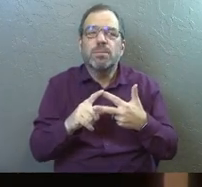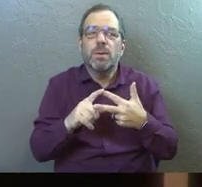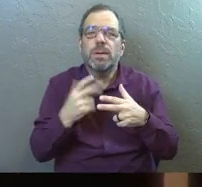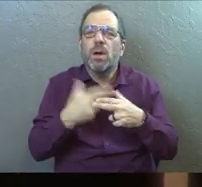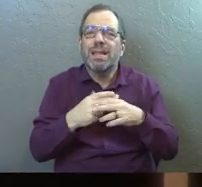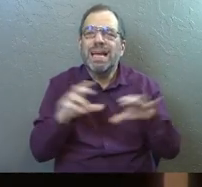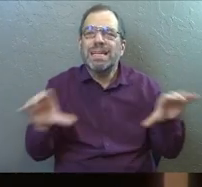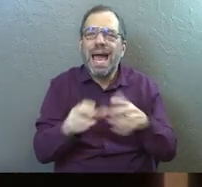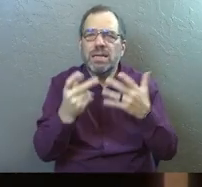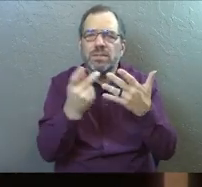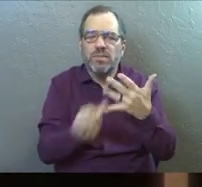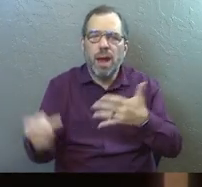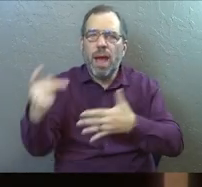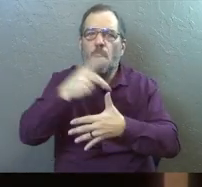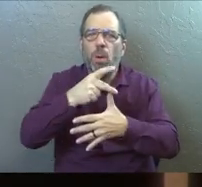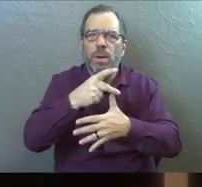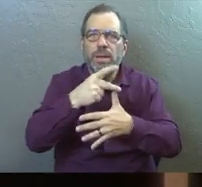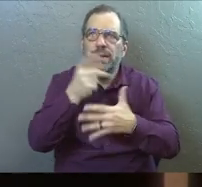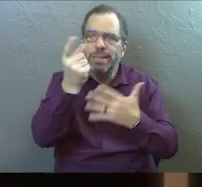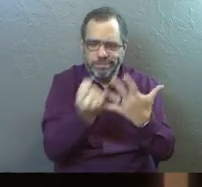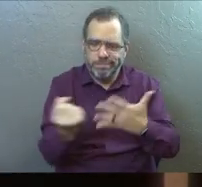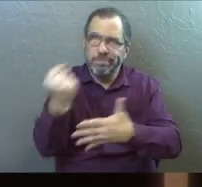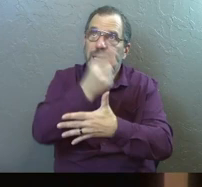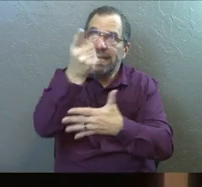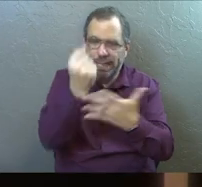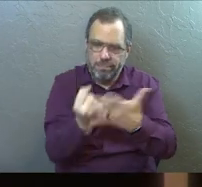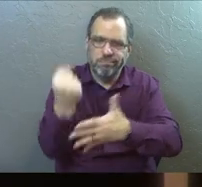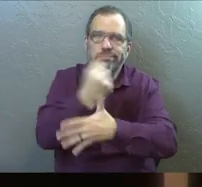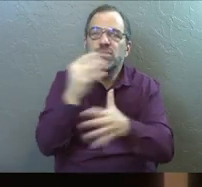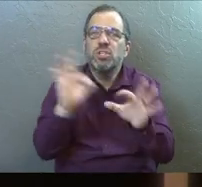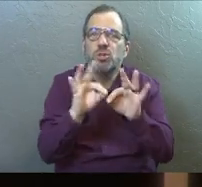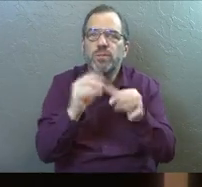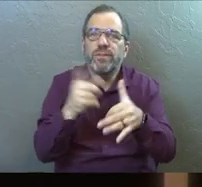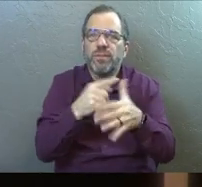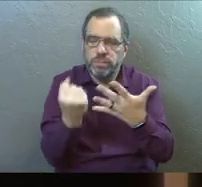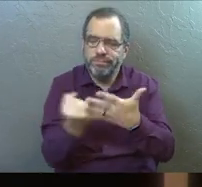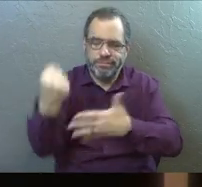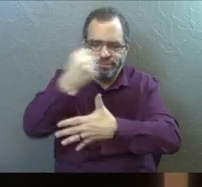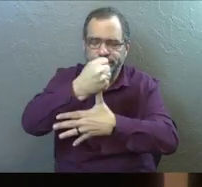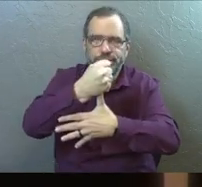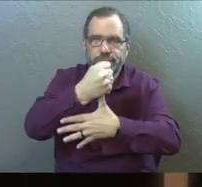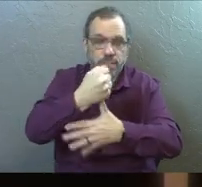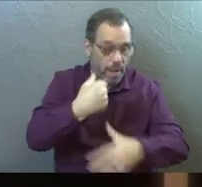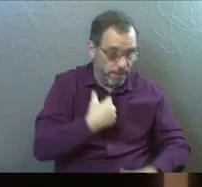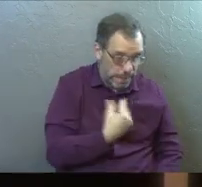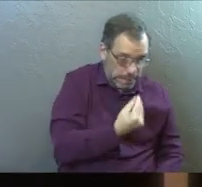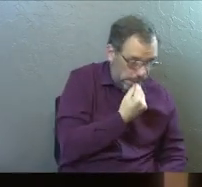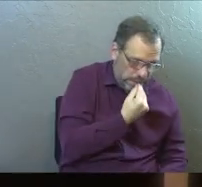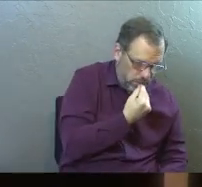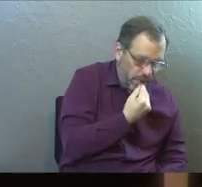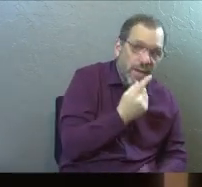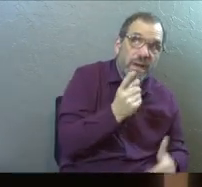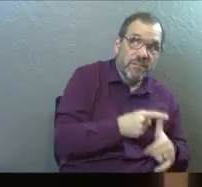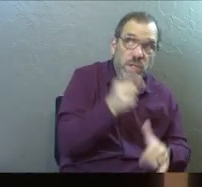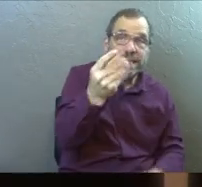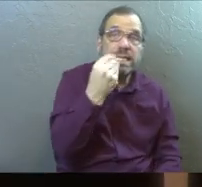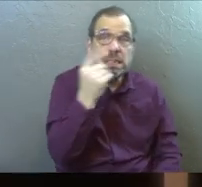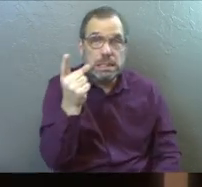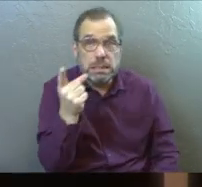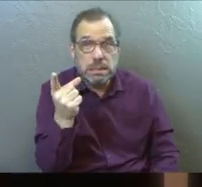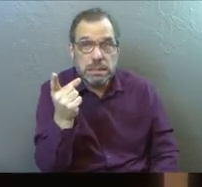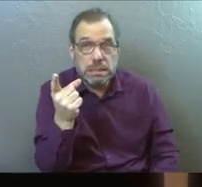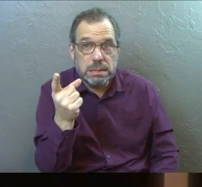priority. I'm saying that God deserves first. I won't eat of it until he